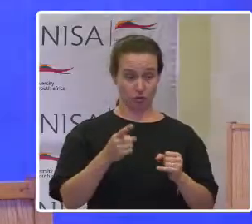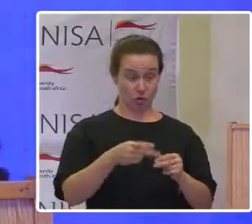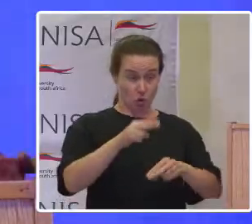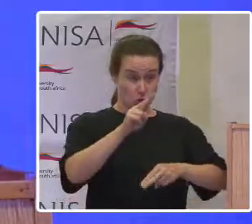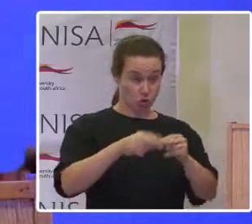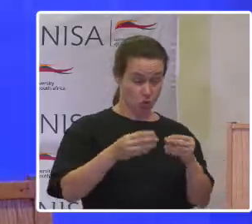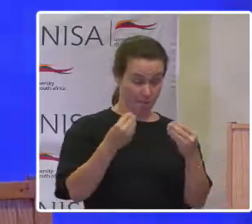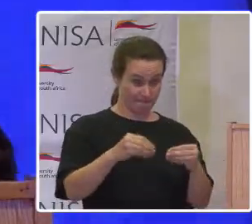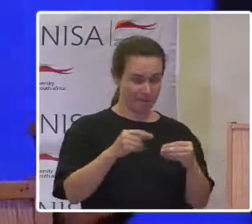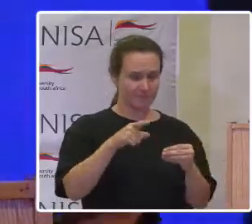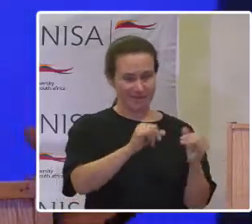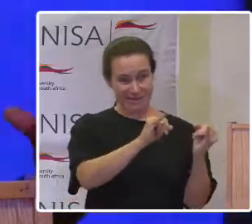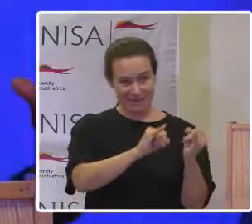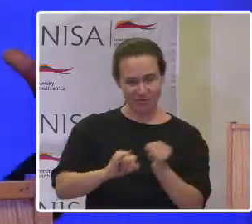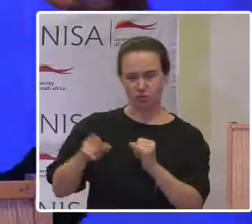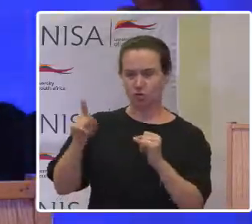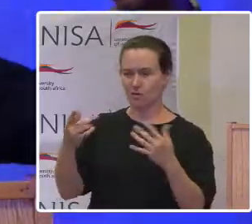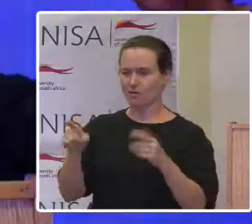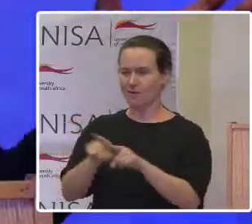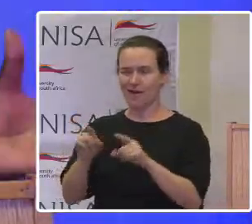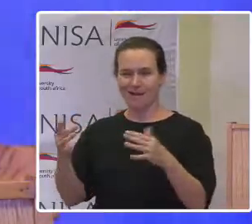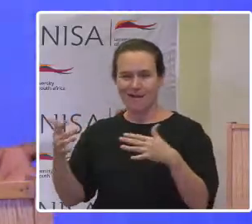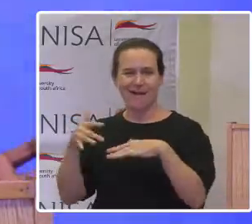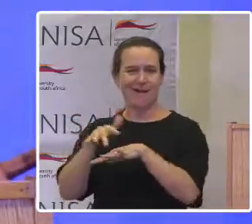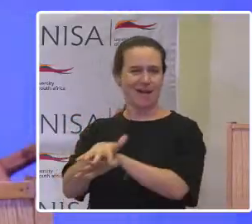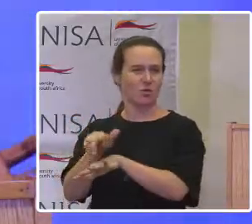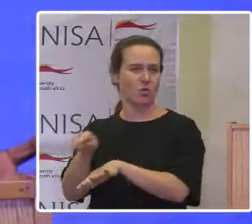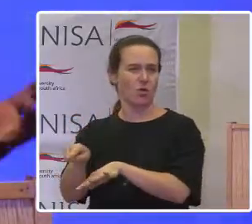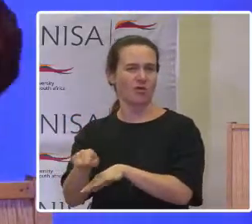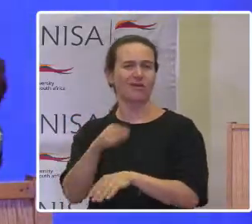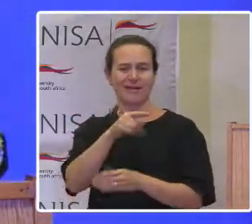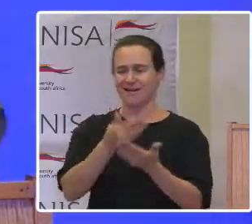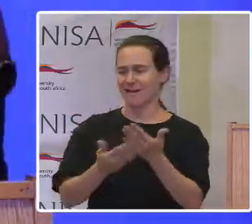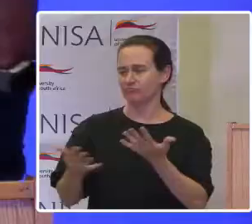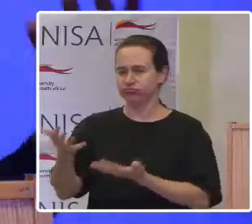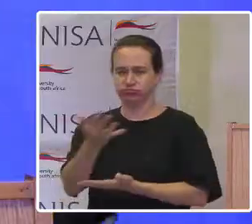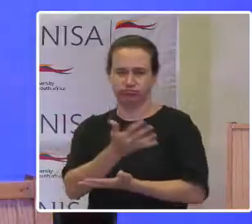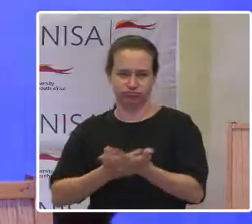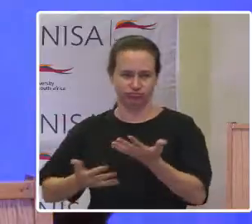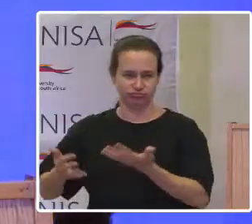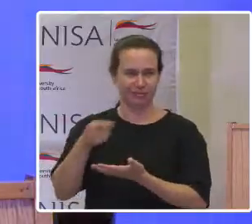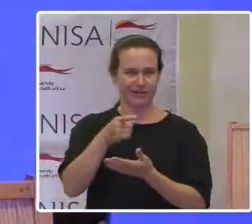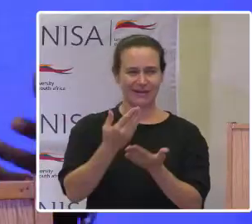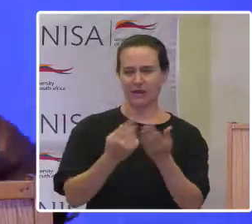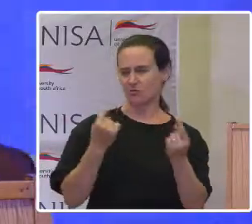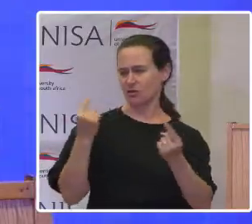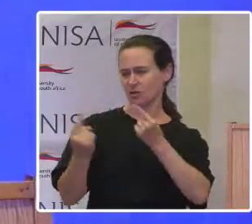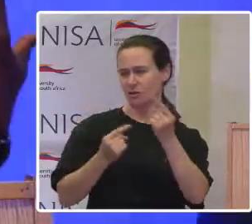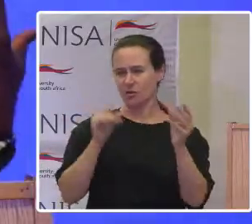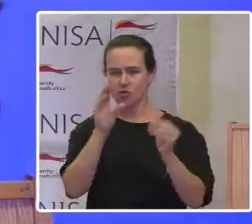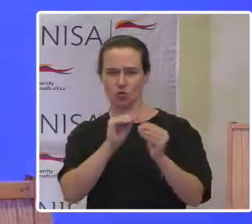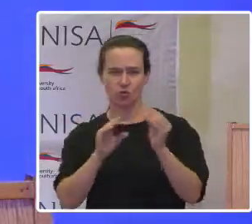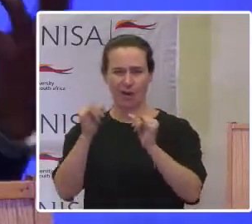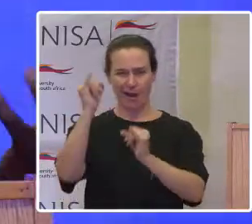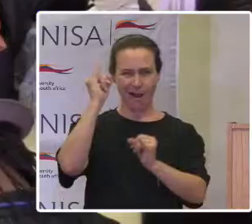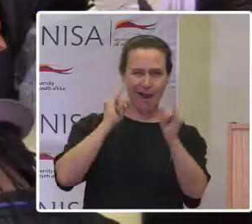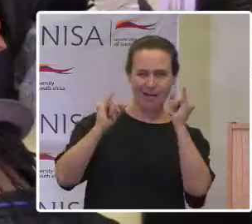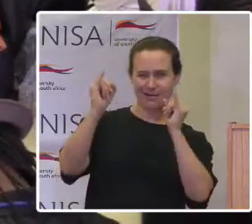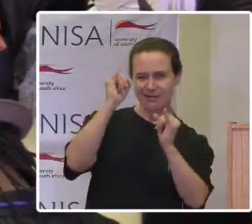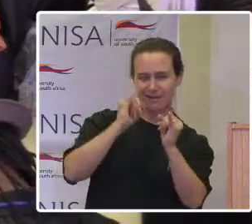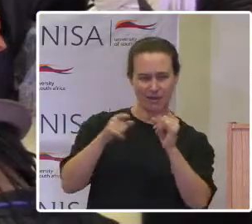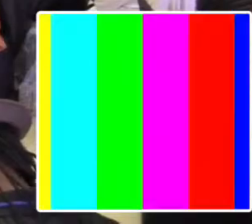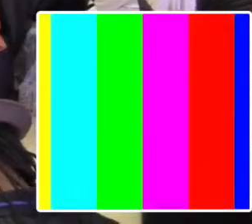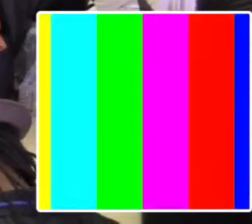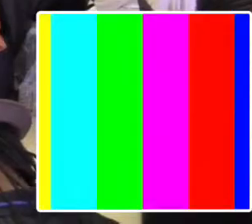a value chain, an ecosystem that is around the Aerotropolis. And as they talk to people, their ideas get to be